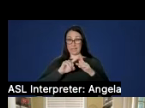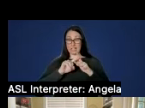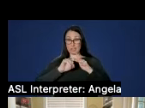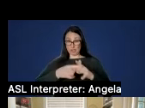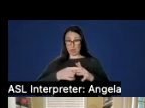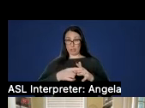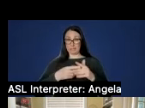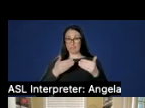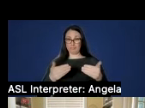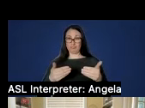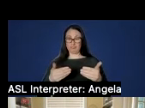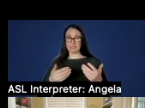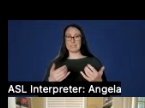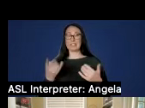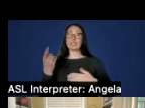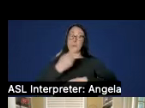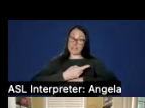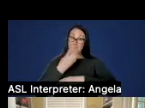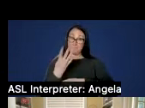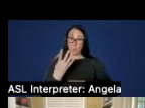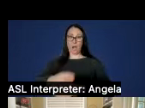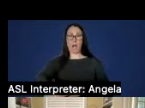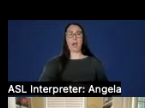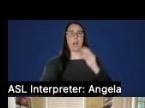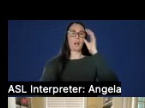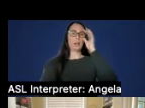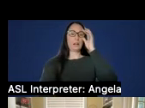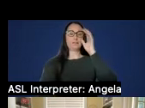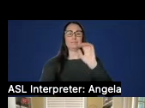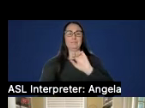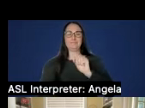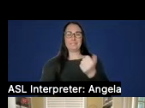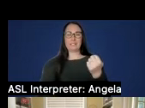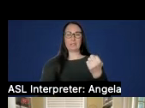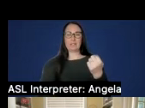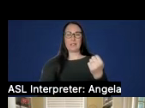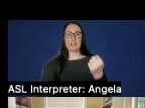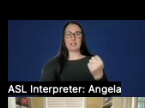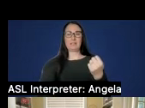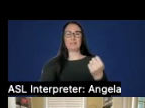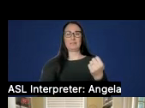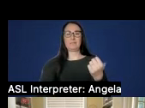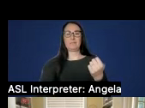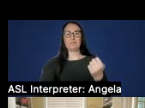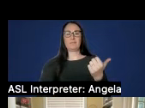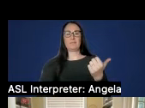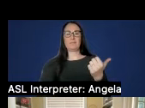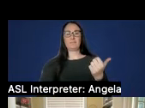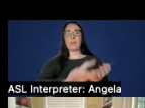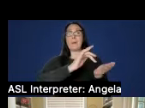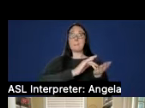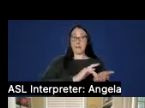All right, so day 4, like I said, we're going to go over to going over the medical response, law enforcement response, and